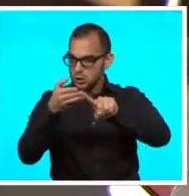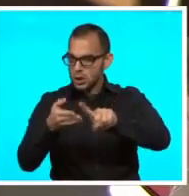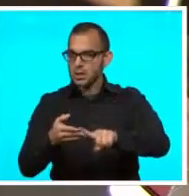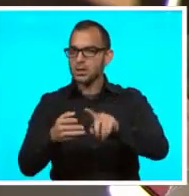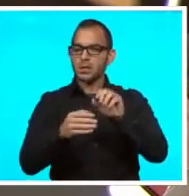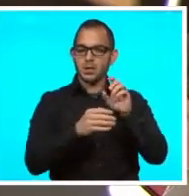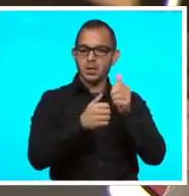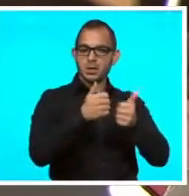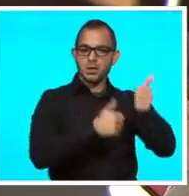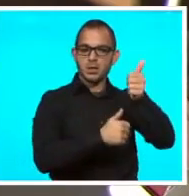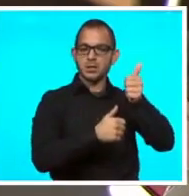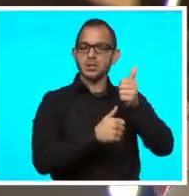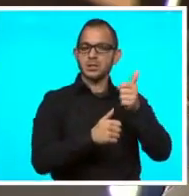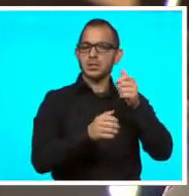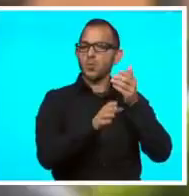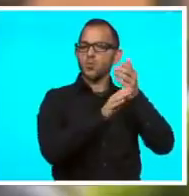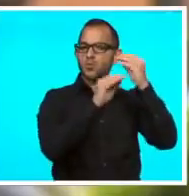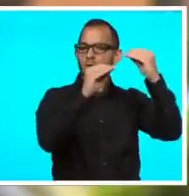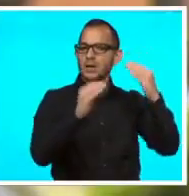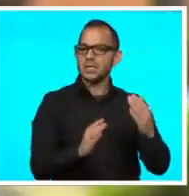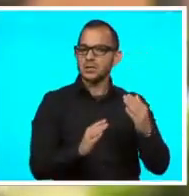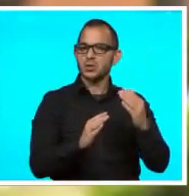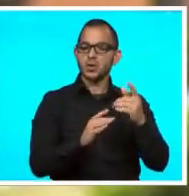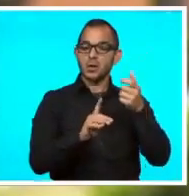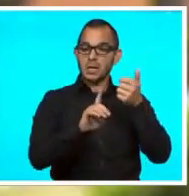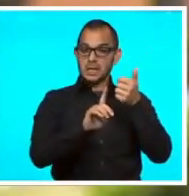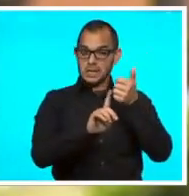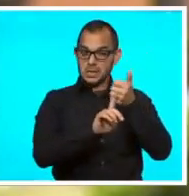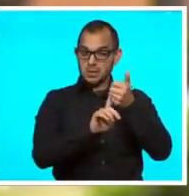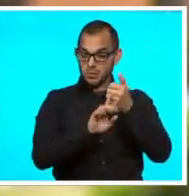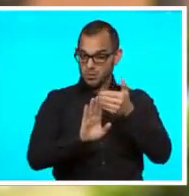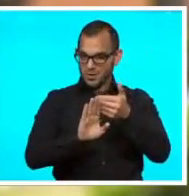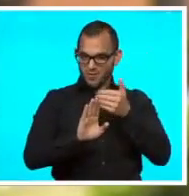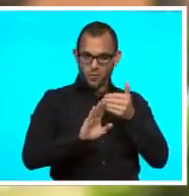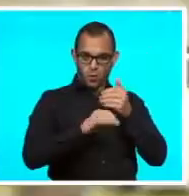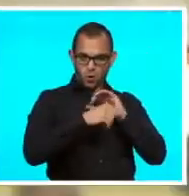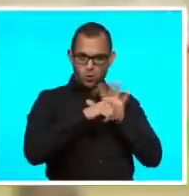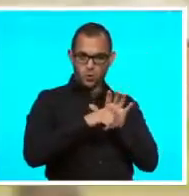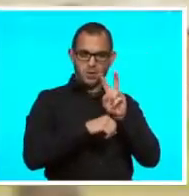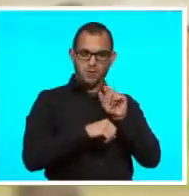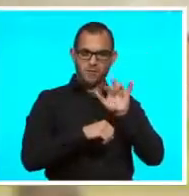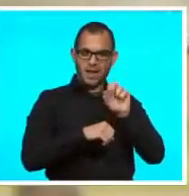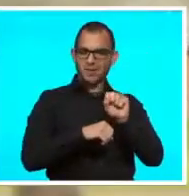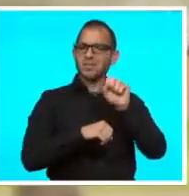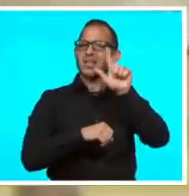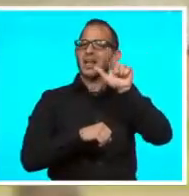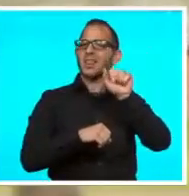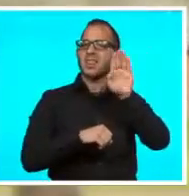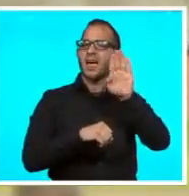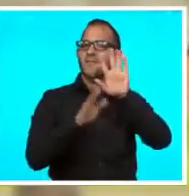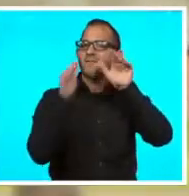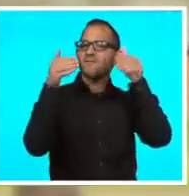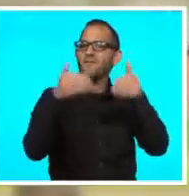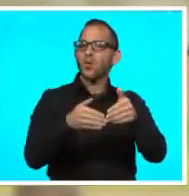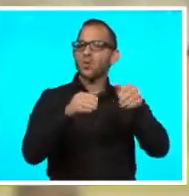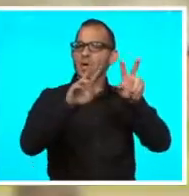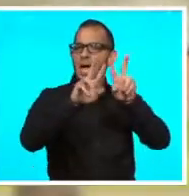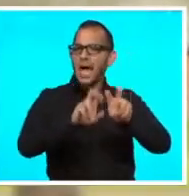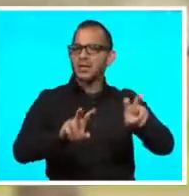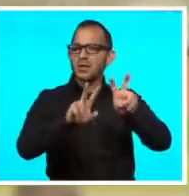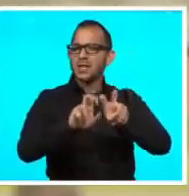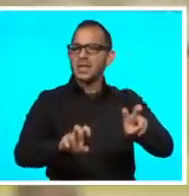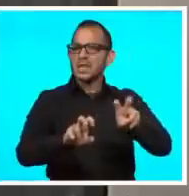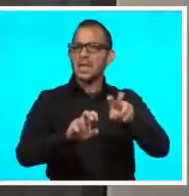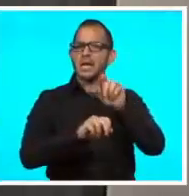assistant professor and virologist at UTRGV, says before the coronavirus, UTRGV's lab focused on analyzing mosquito viruses